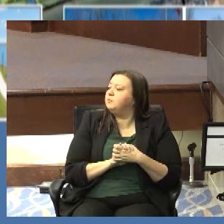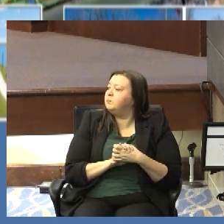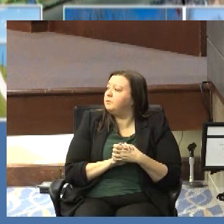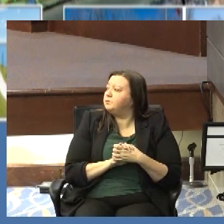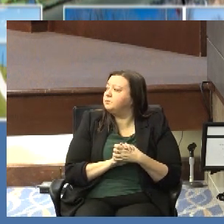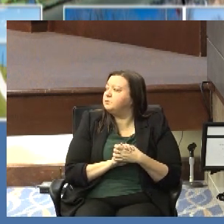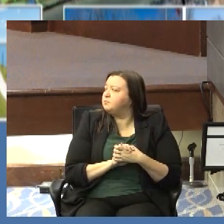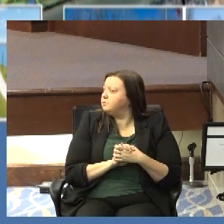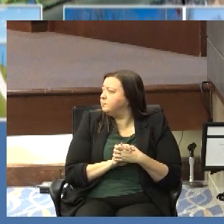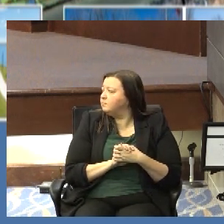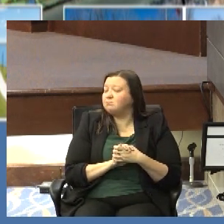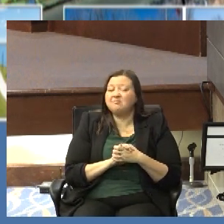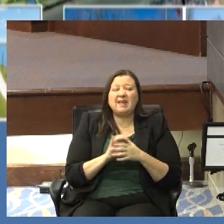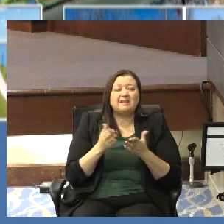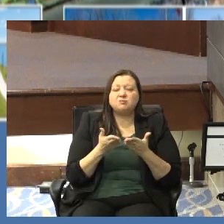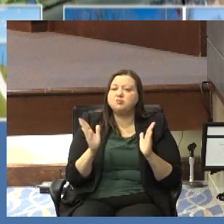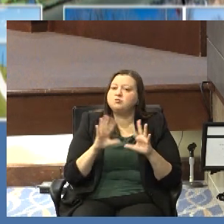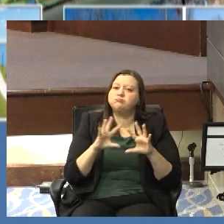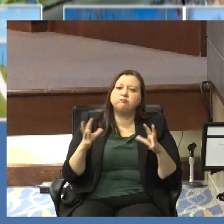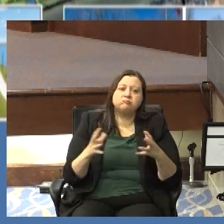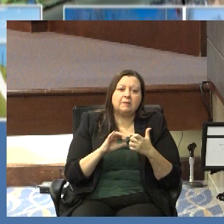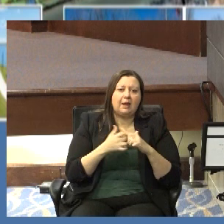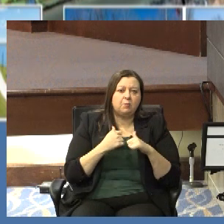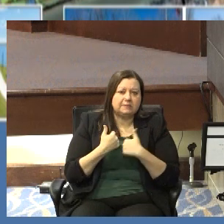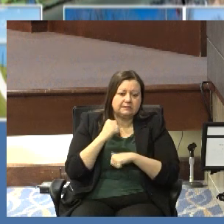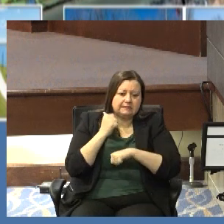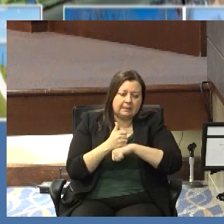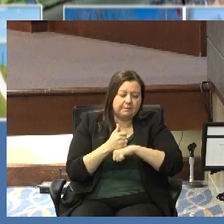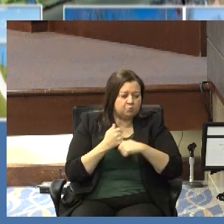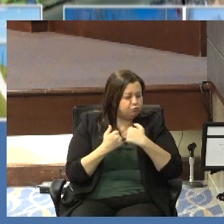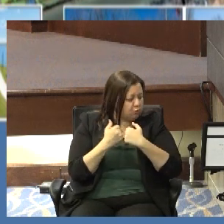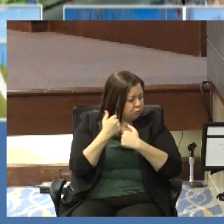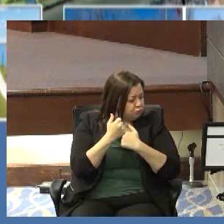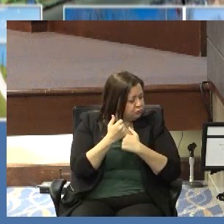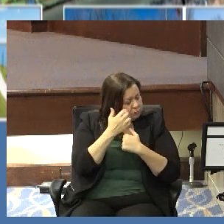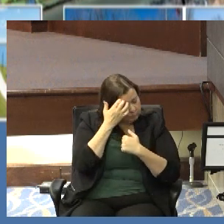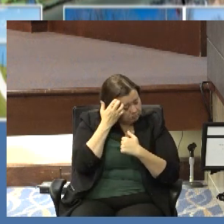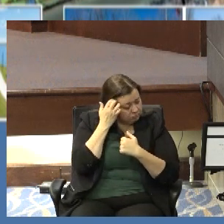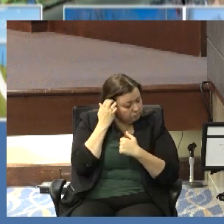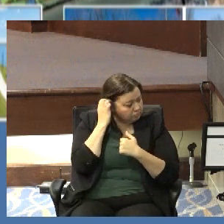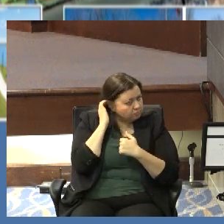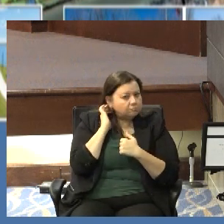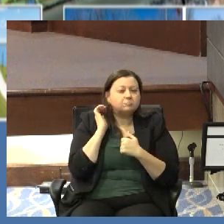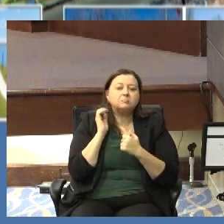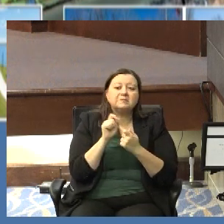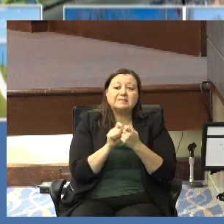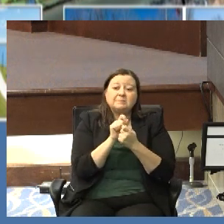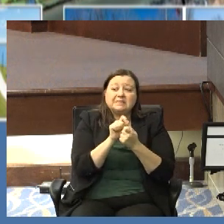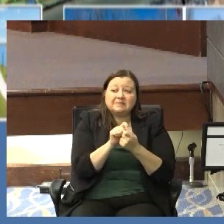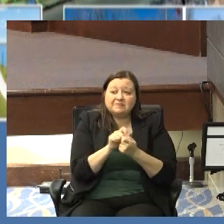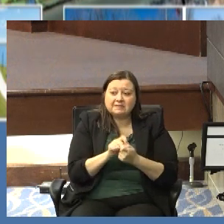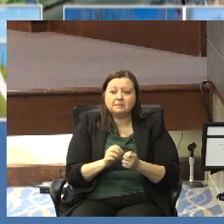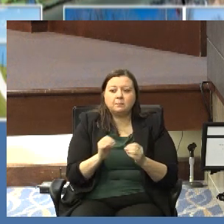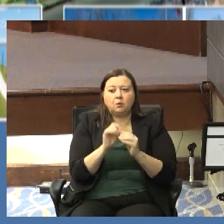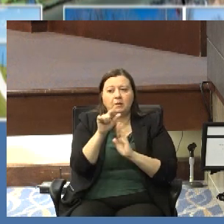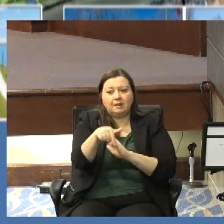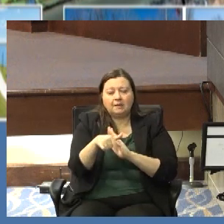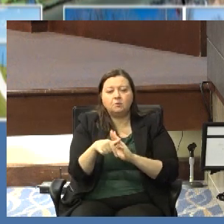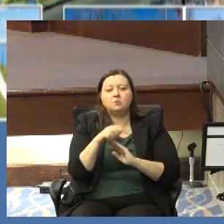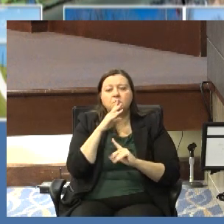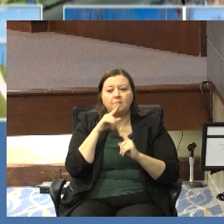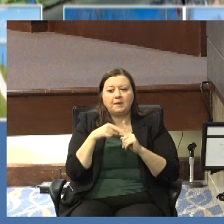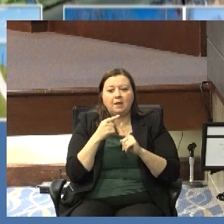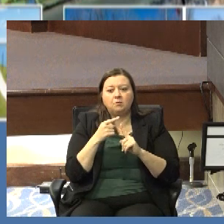And that's an overview of how we structured that. We'll get more into the details of that as it goes through Planning Commission and back to